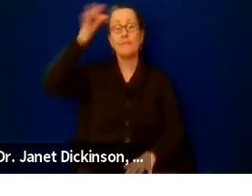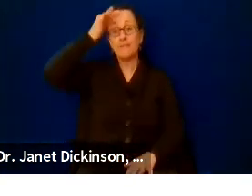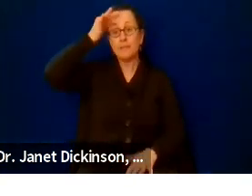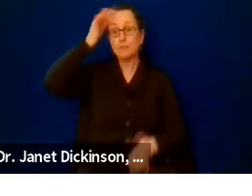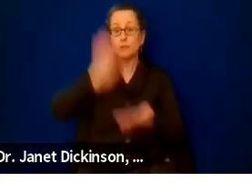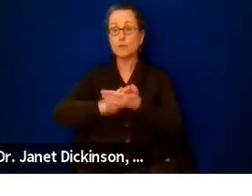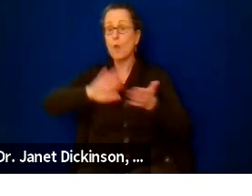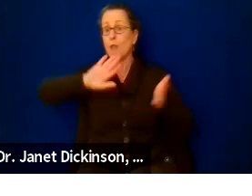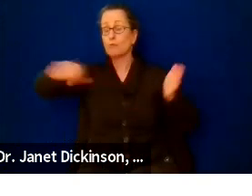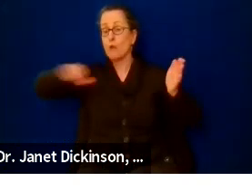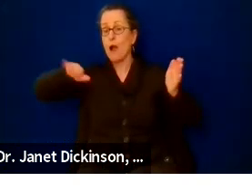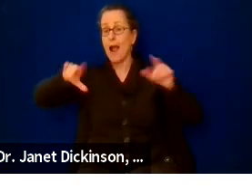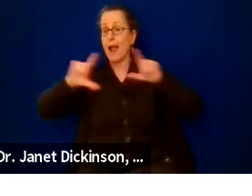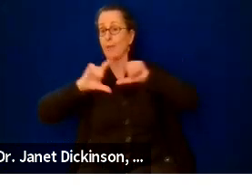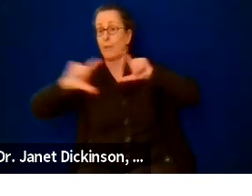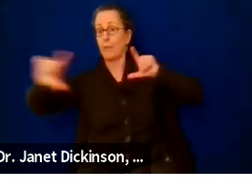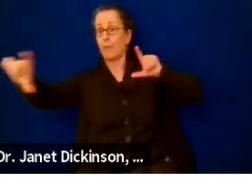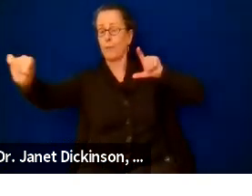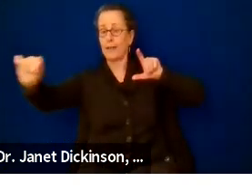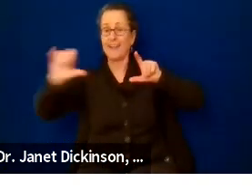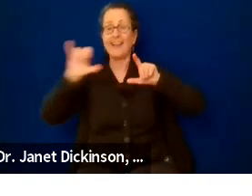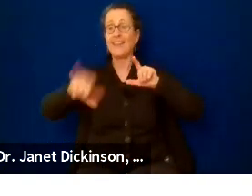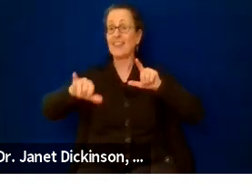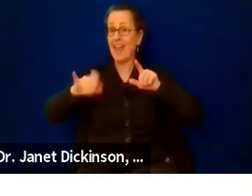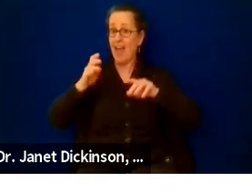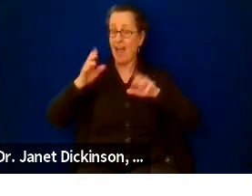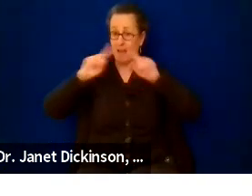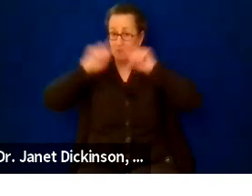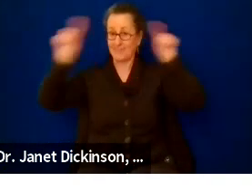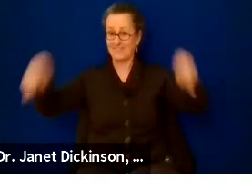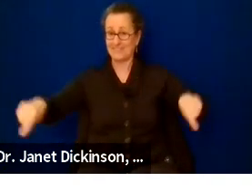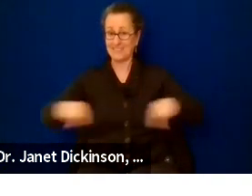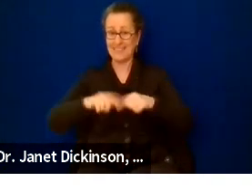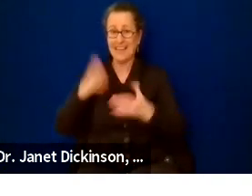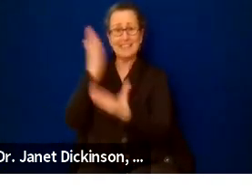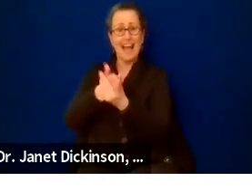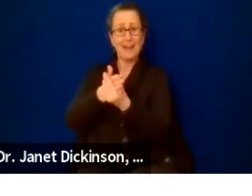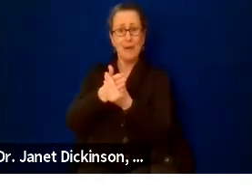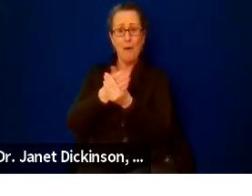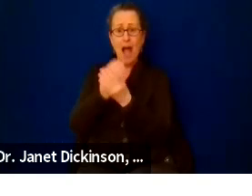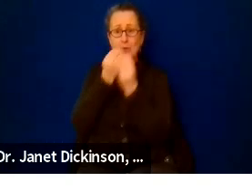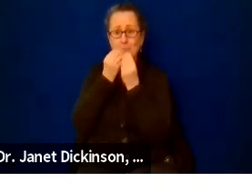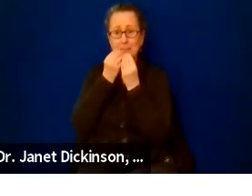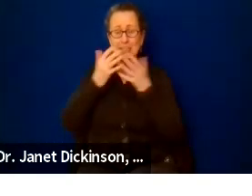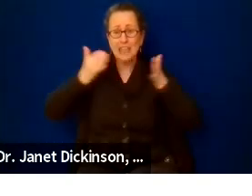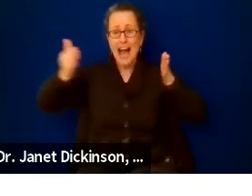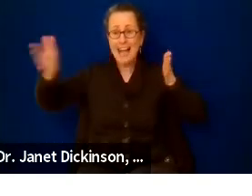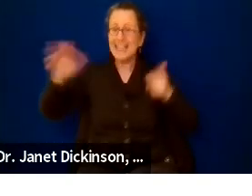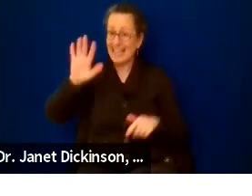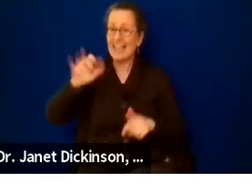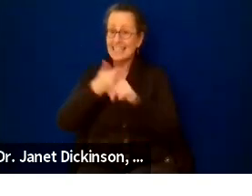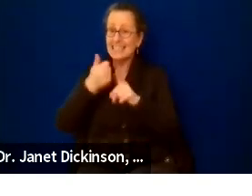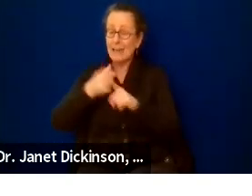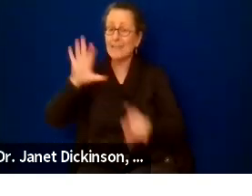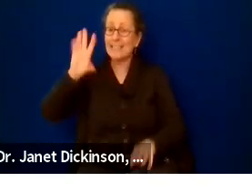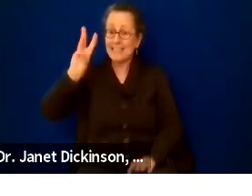on the right-hand side, I walked past a bulletin board the other day, and there's a giant taco that is 6 feet wide to remind